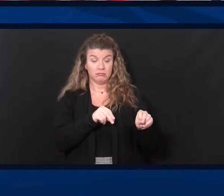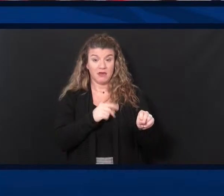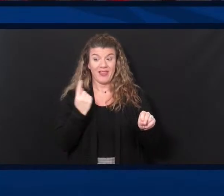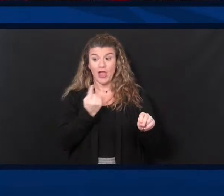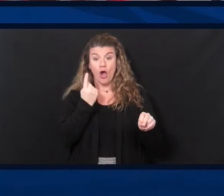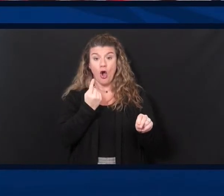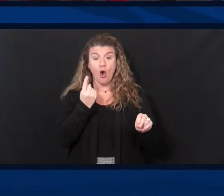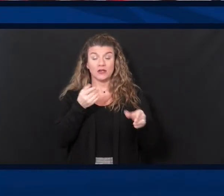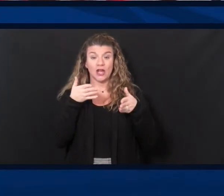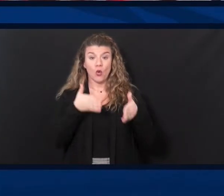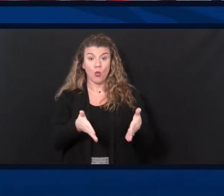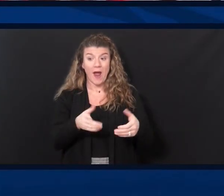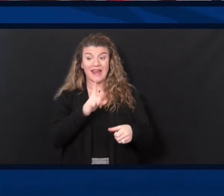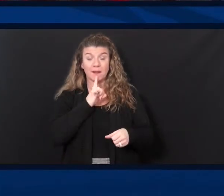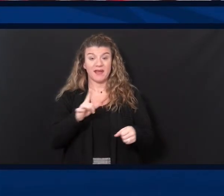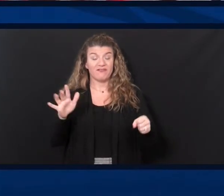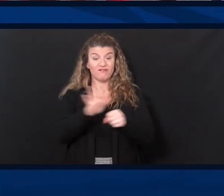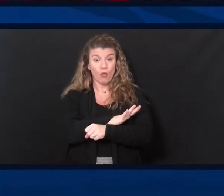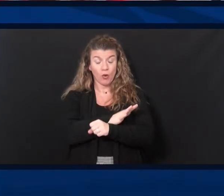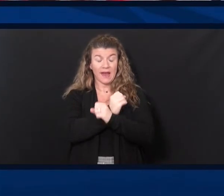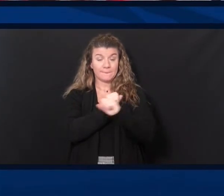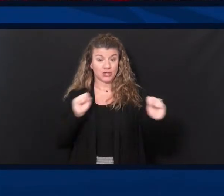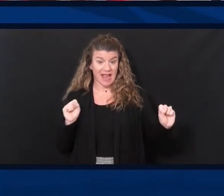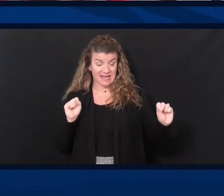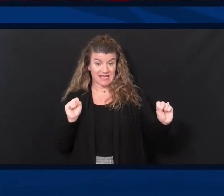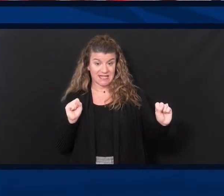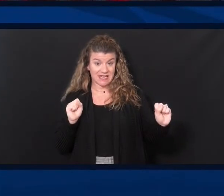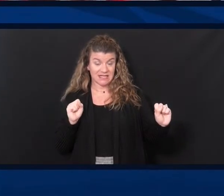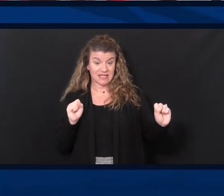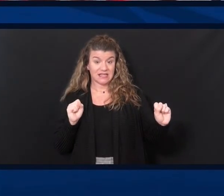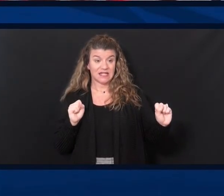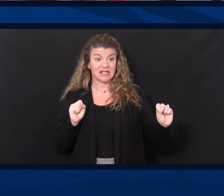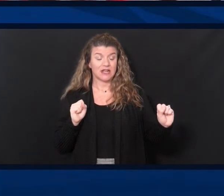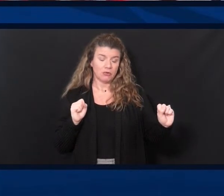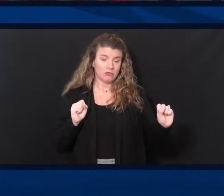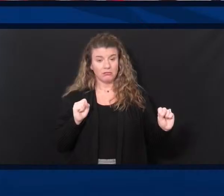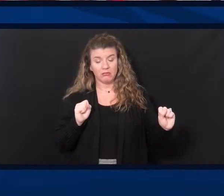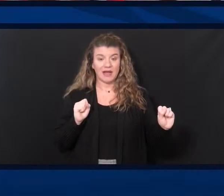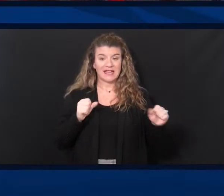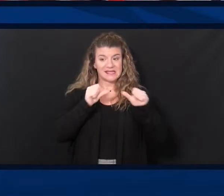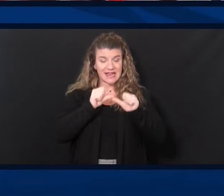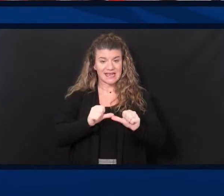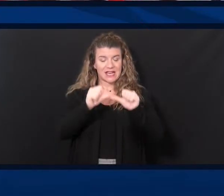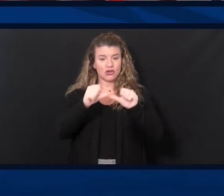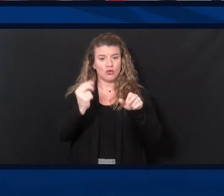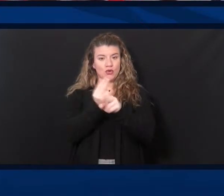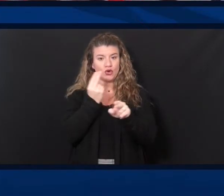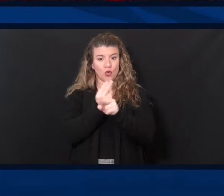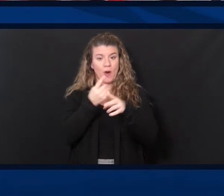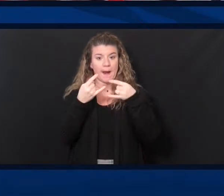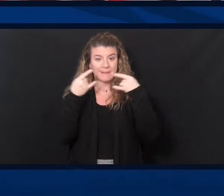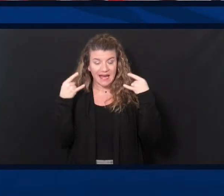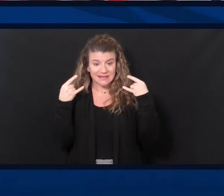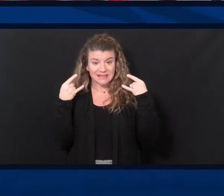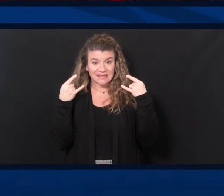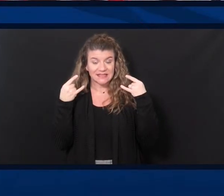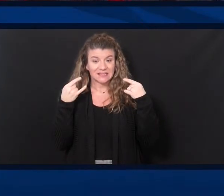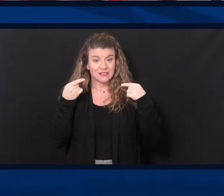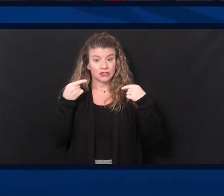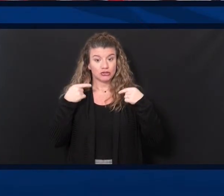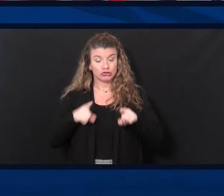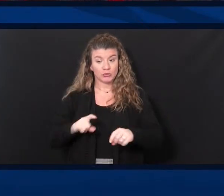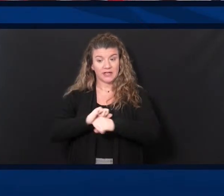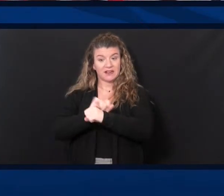to really be fully protected, or at least to a good degree, is to continue to wear a mask, and this virus